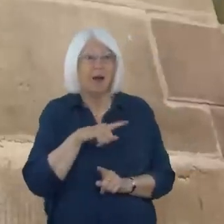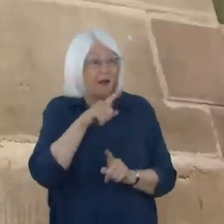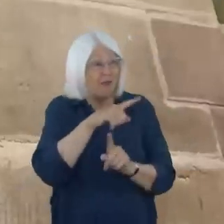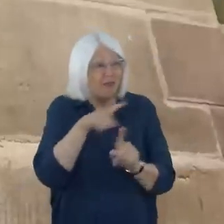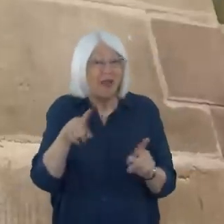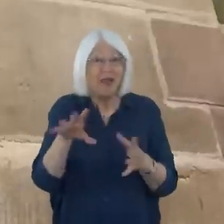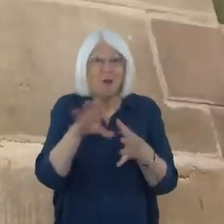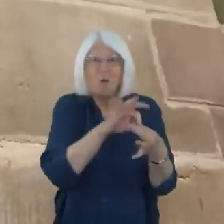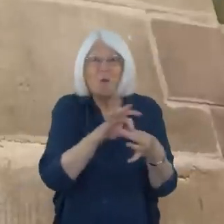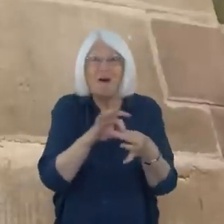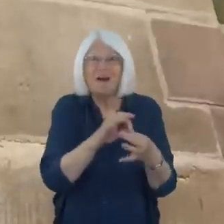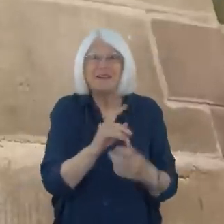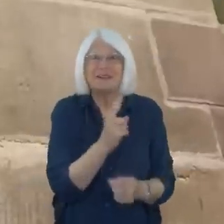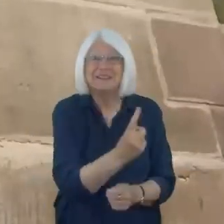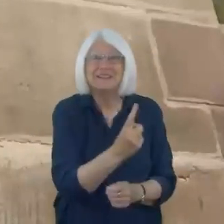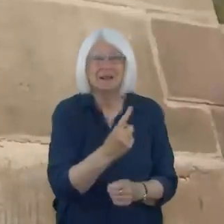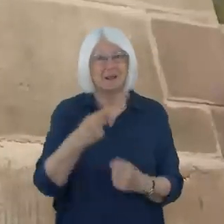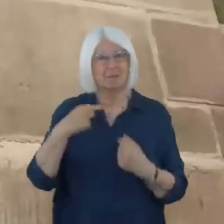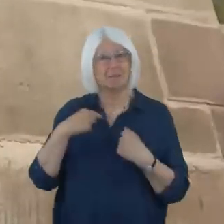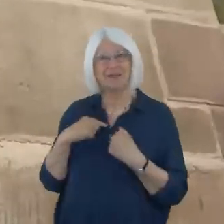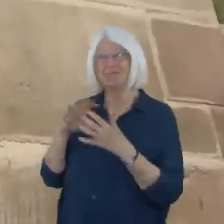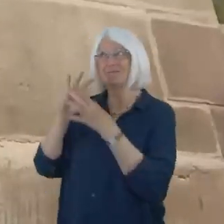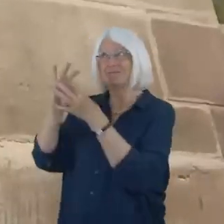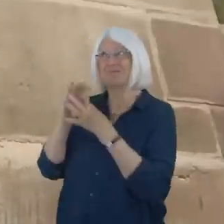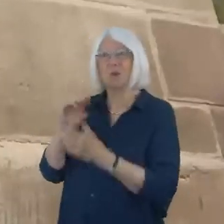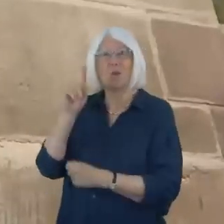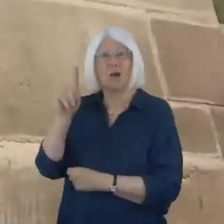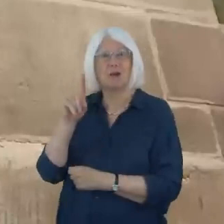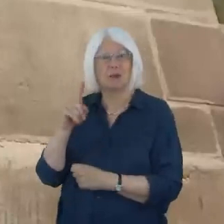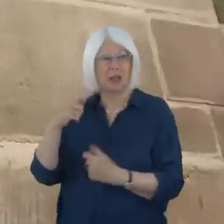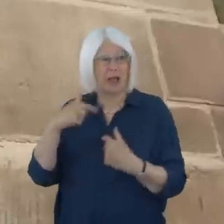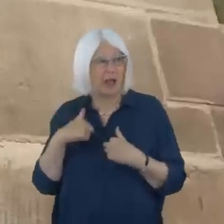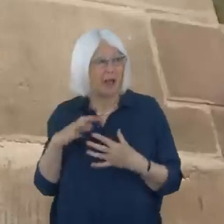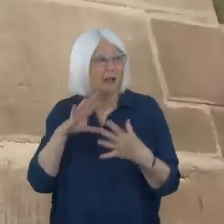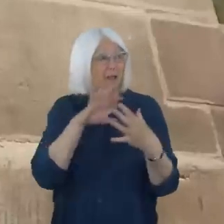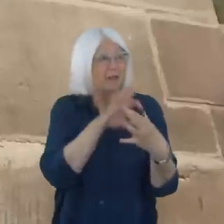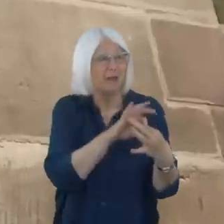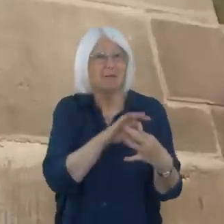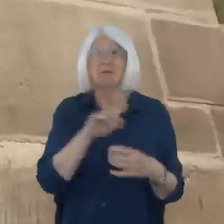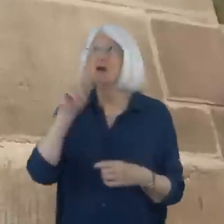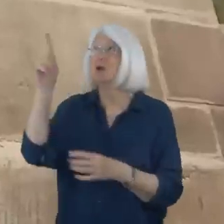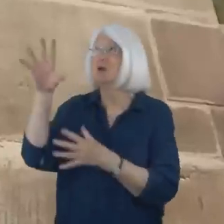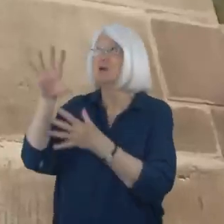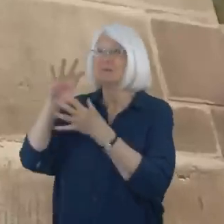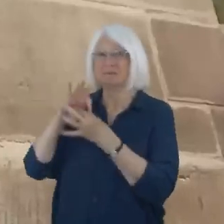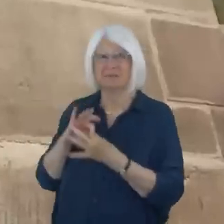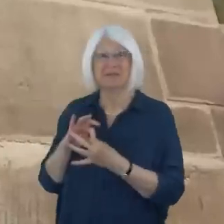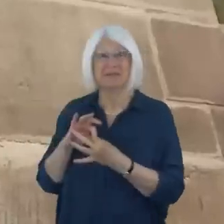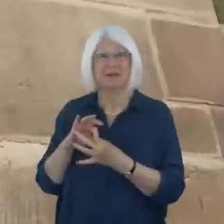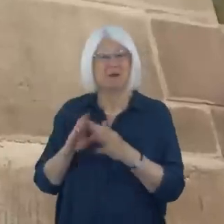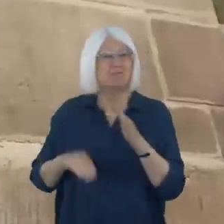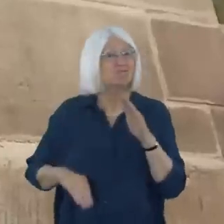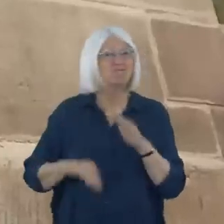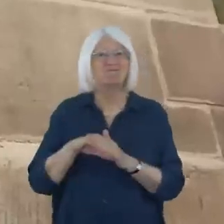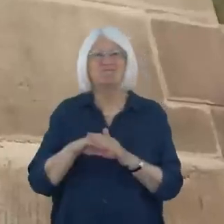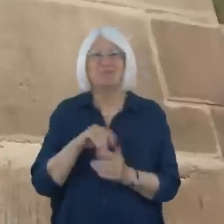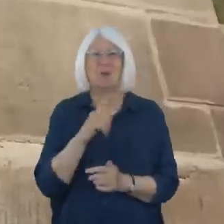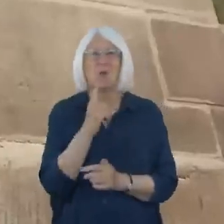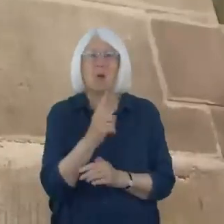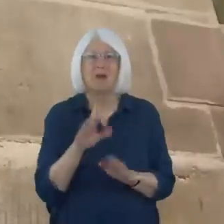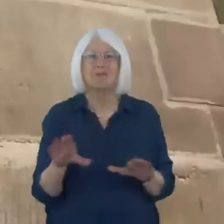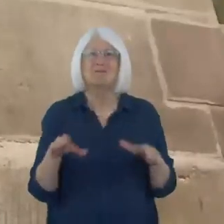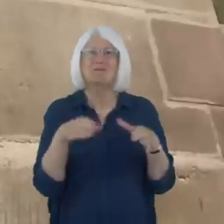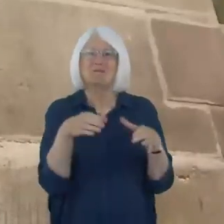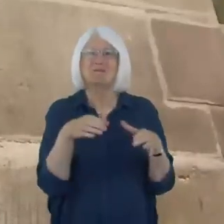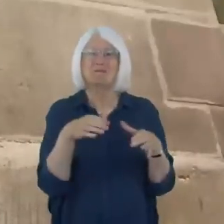be one as we are one. I in them and you in me, that they may become completely one, so